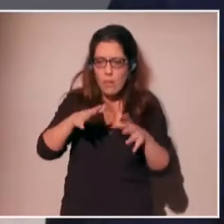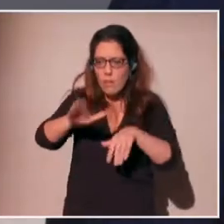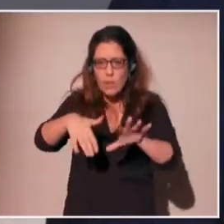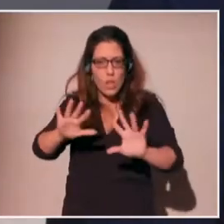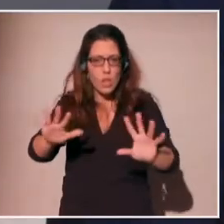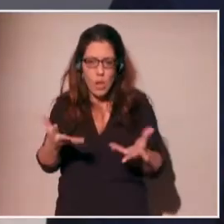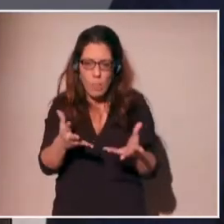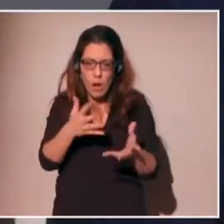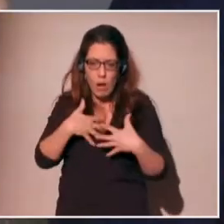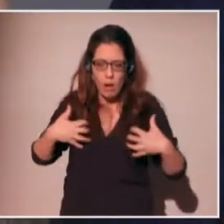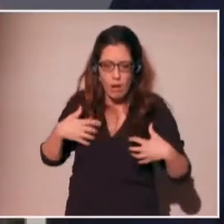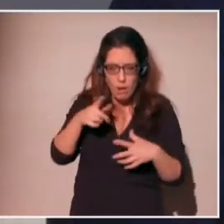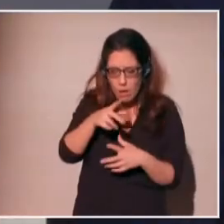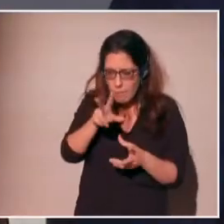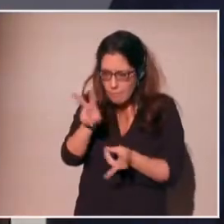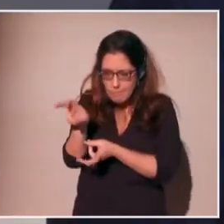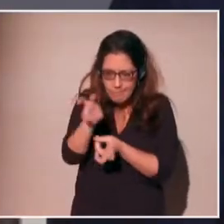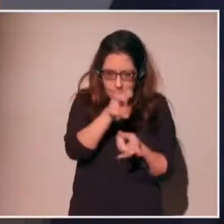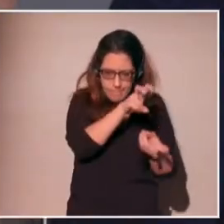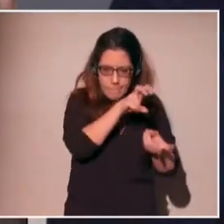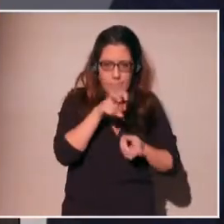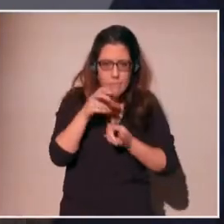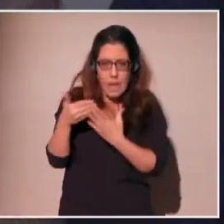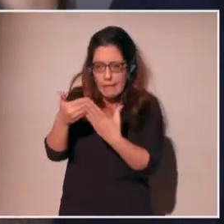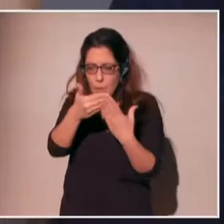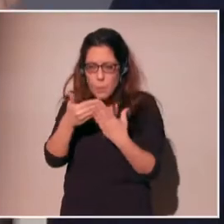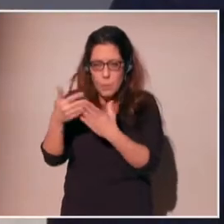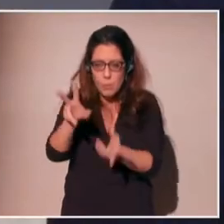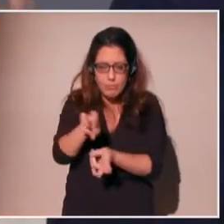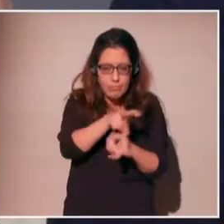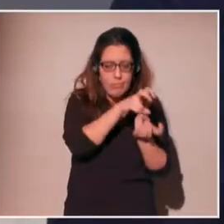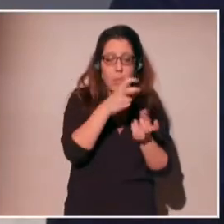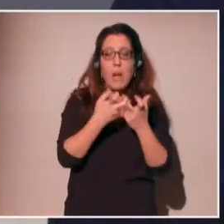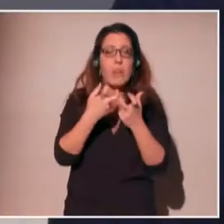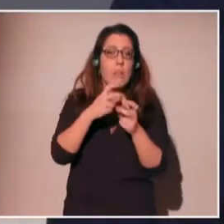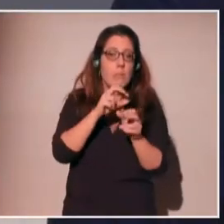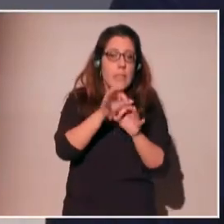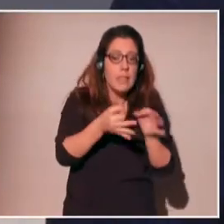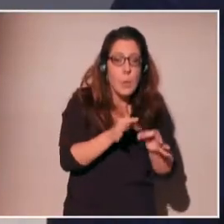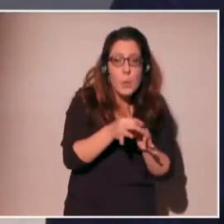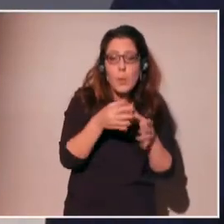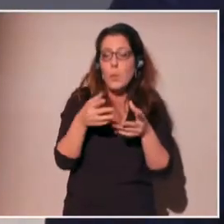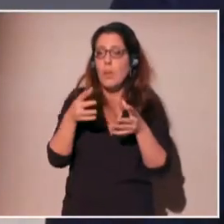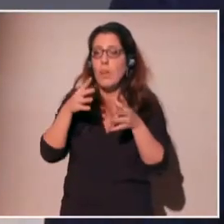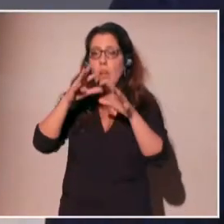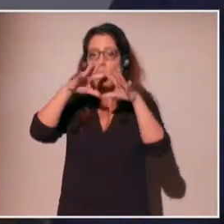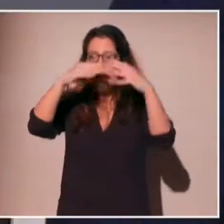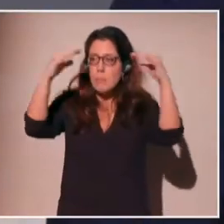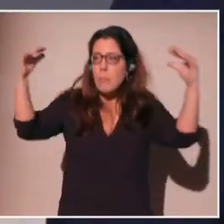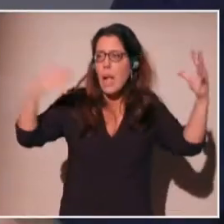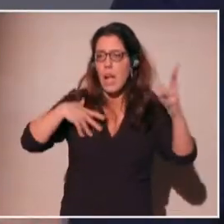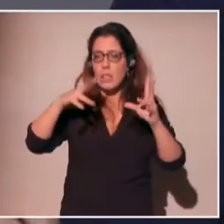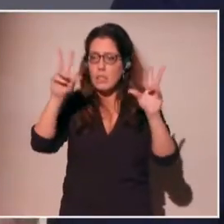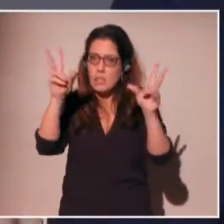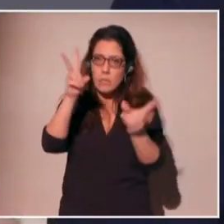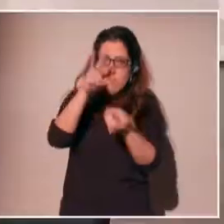study, which may be moving, deforming, it may be a cell, it may be space, it may be whatever the scale. And if they want to